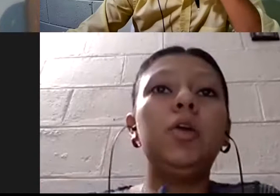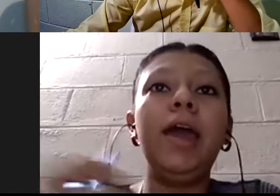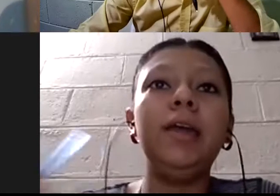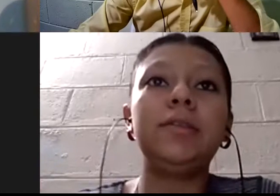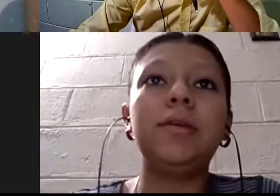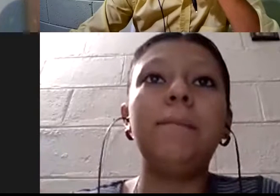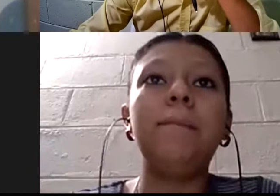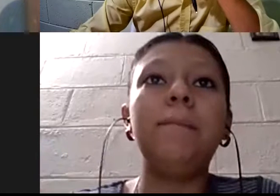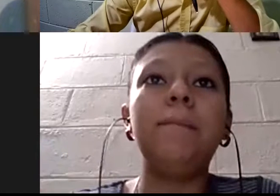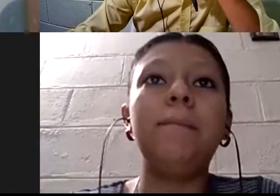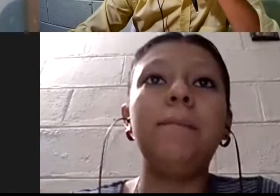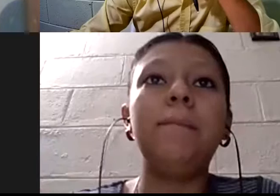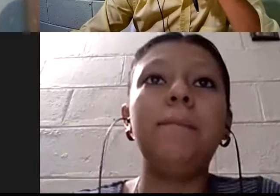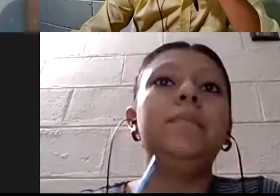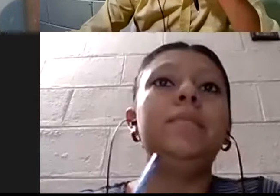Calculate